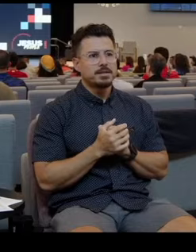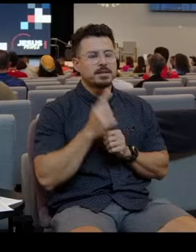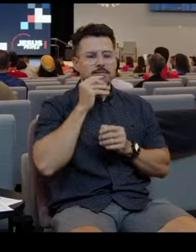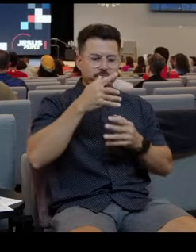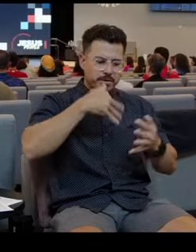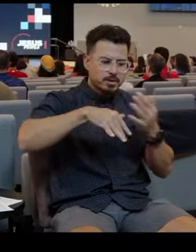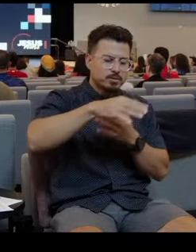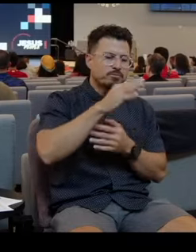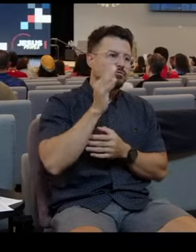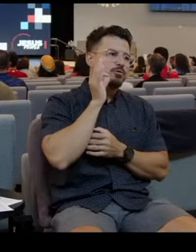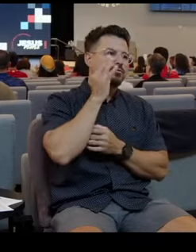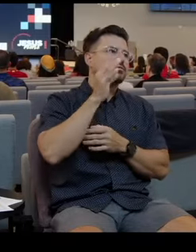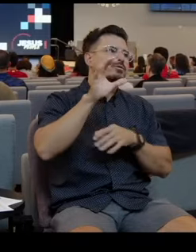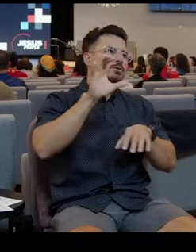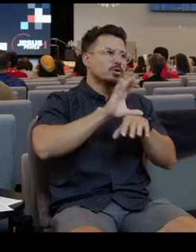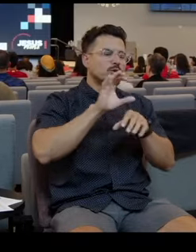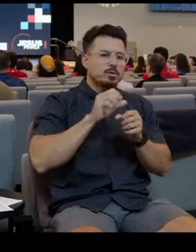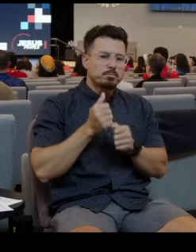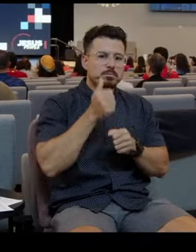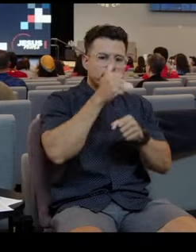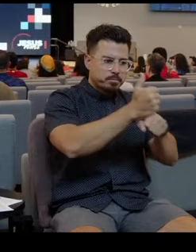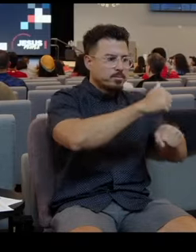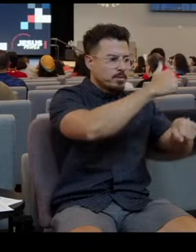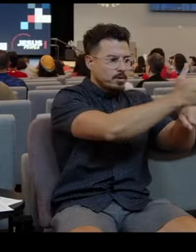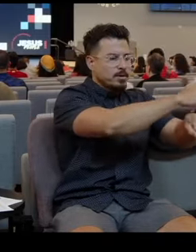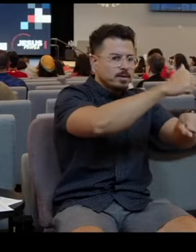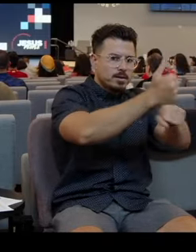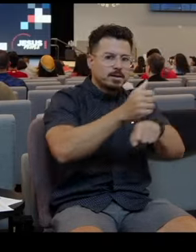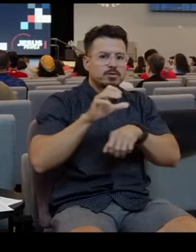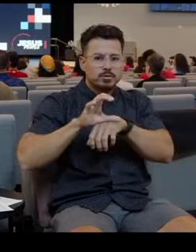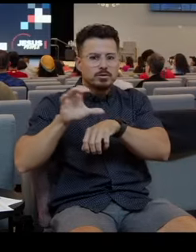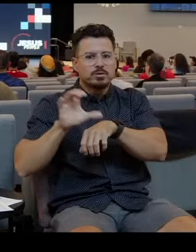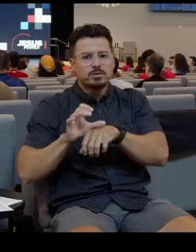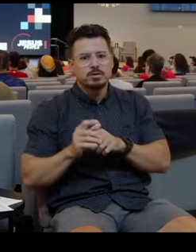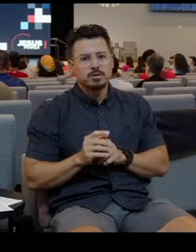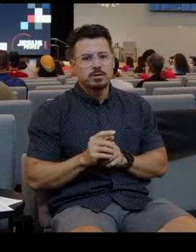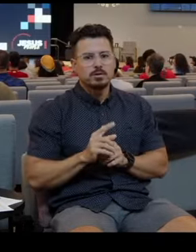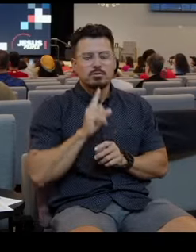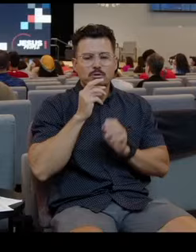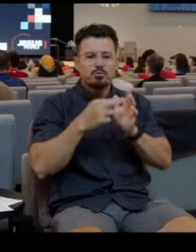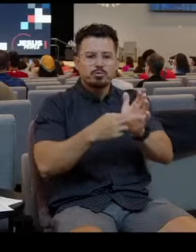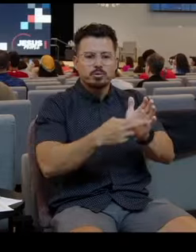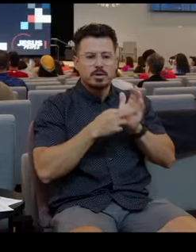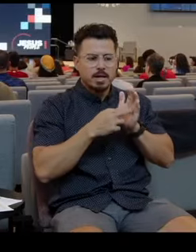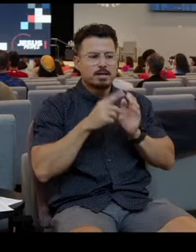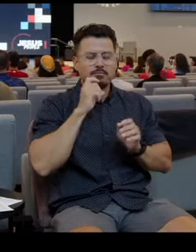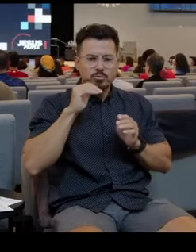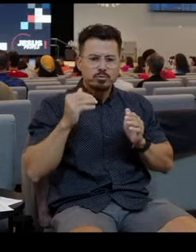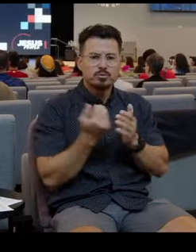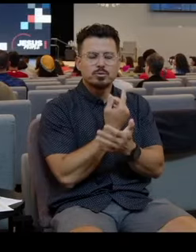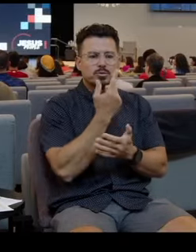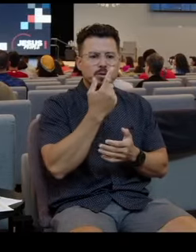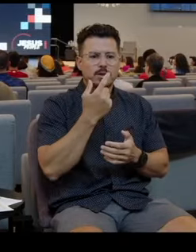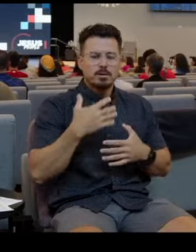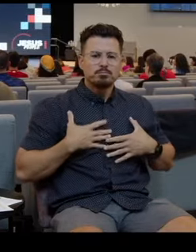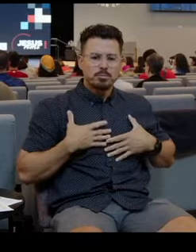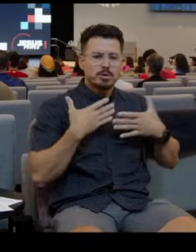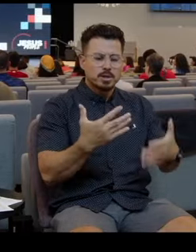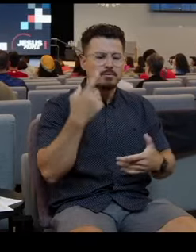of fruitful, church-planting congregations, requires a renewed appreciation for